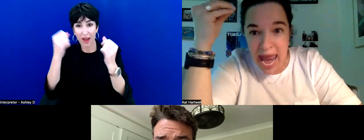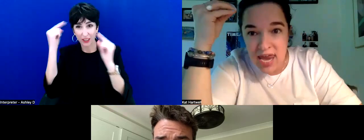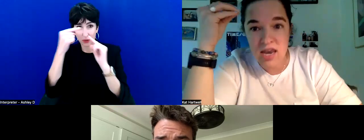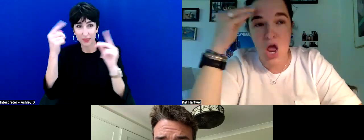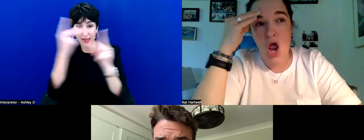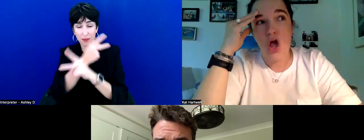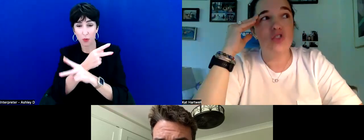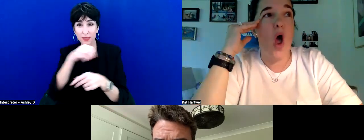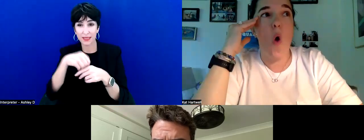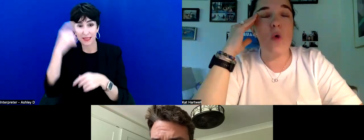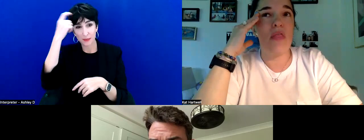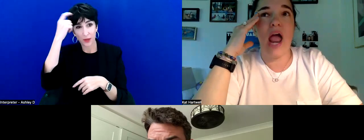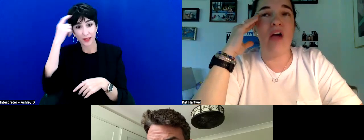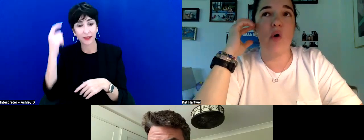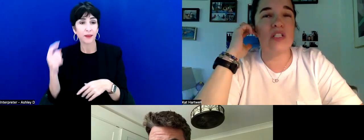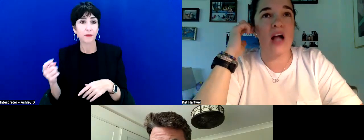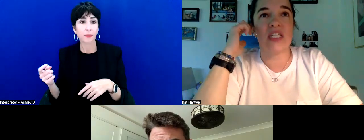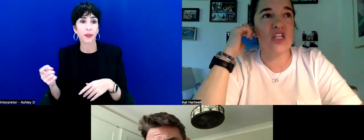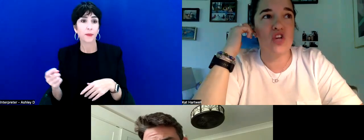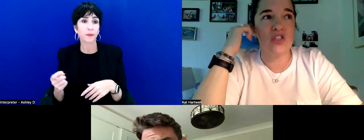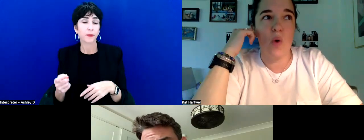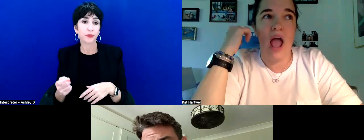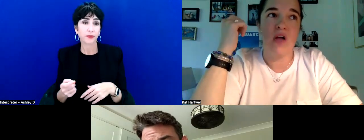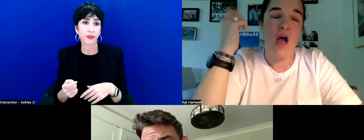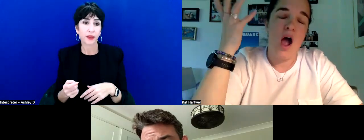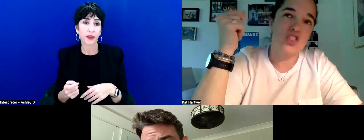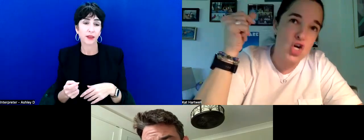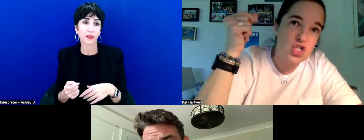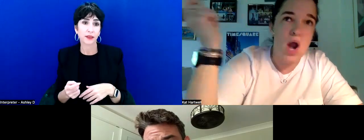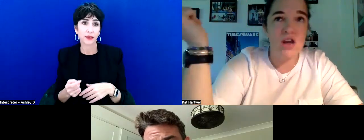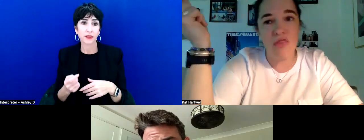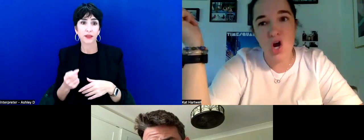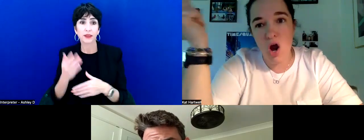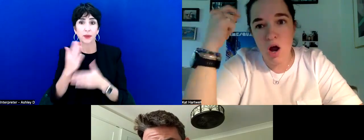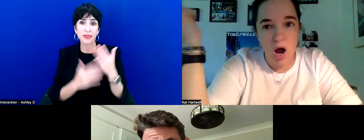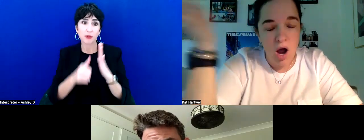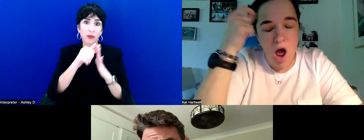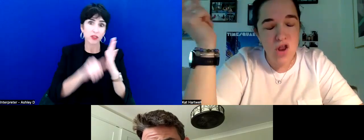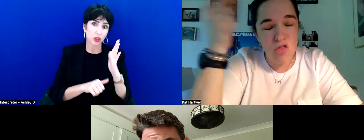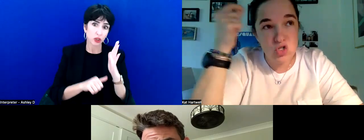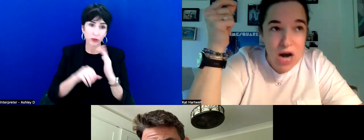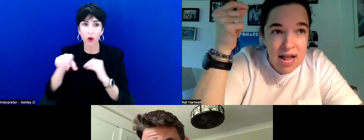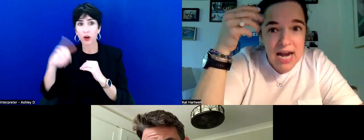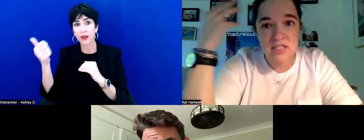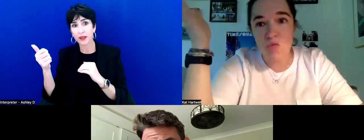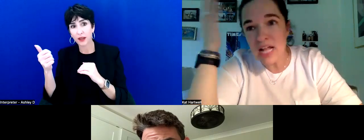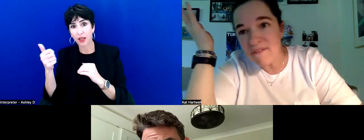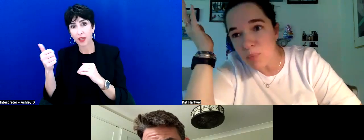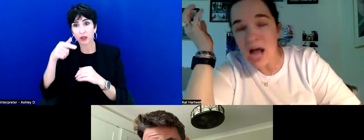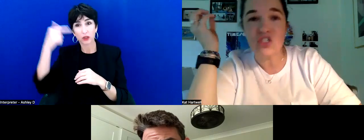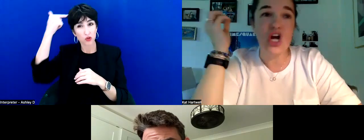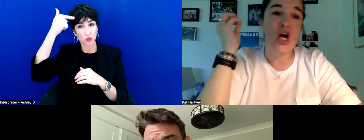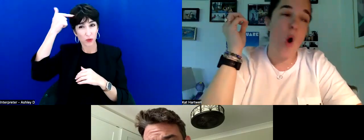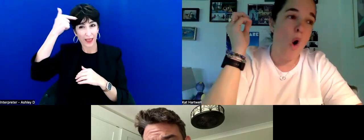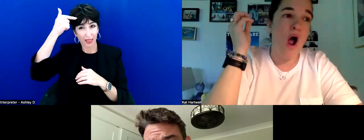the drain. So and there was like the difference. We have a surgery, another drilling to relieve